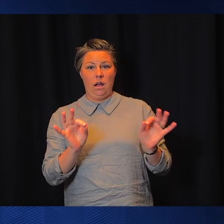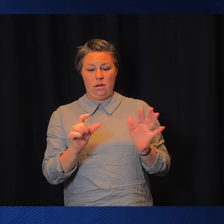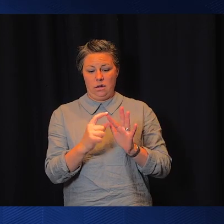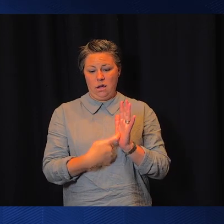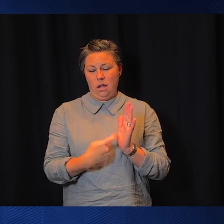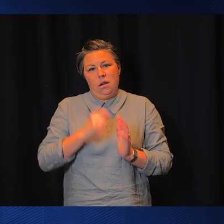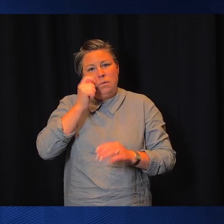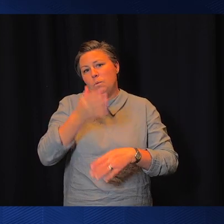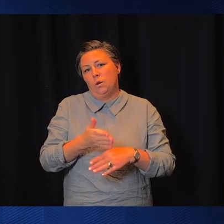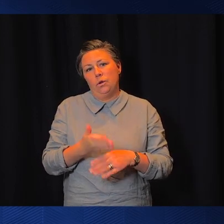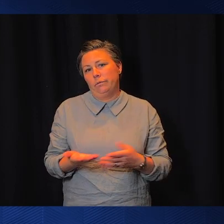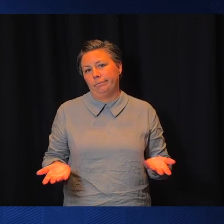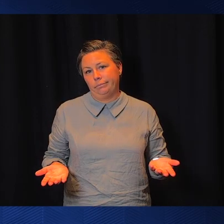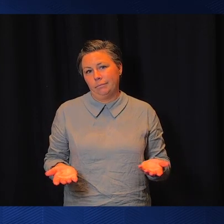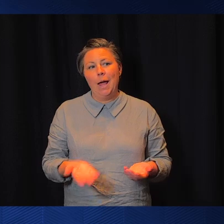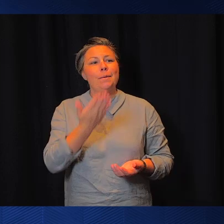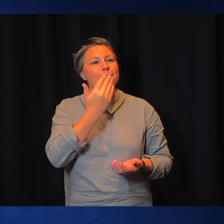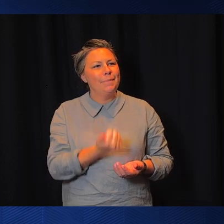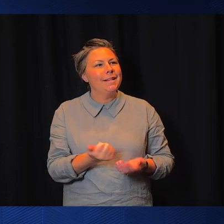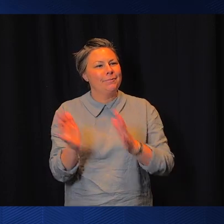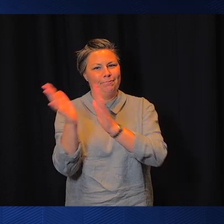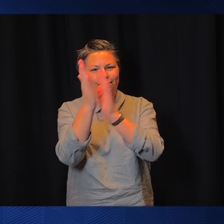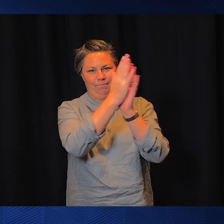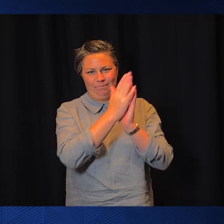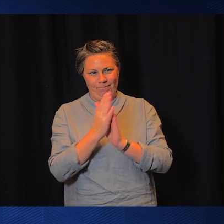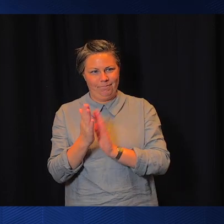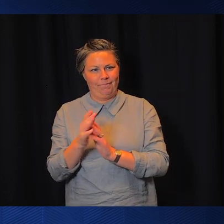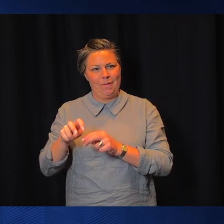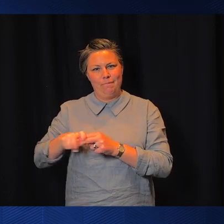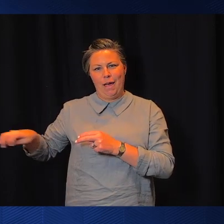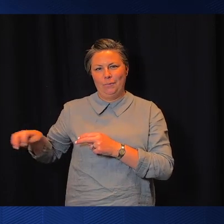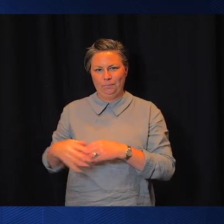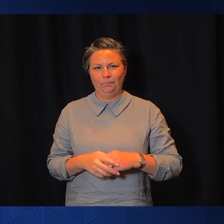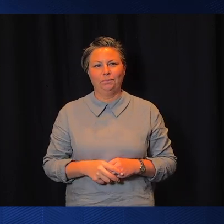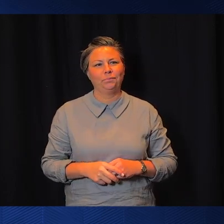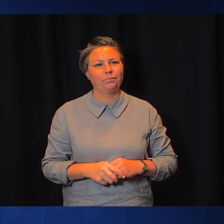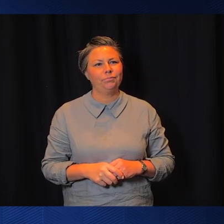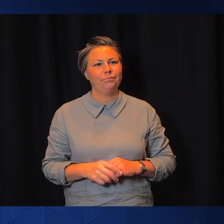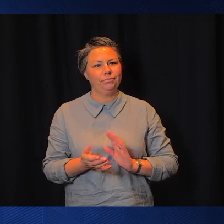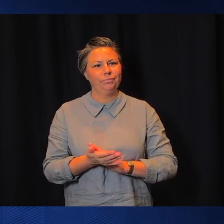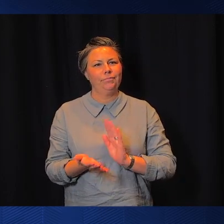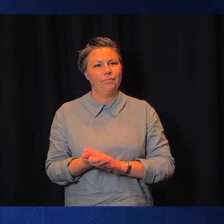effective. I want you to join me in thanking our panelists so much for being with us today.